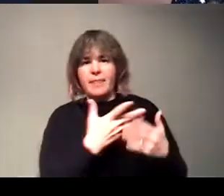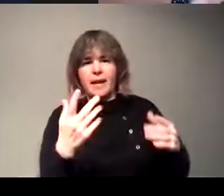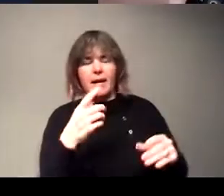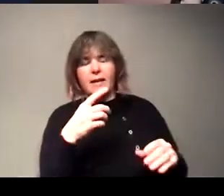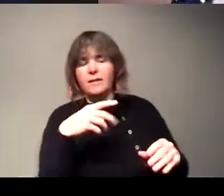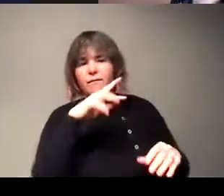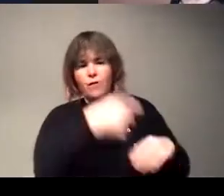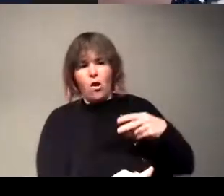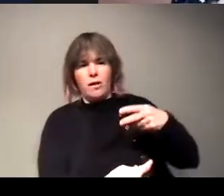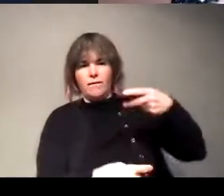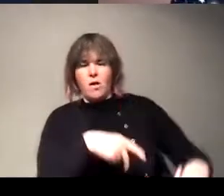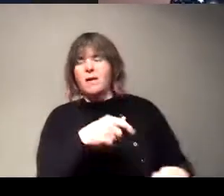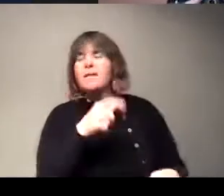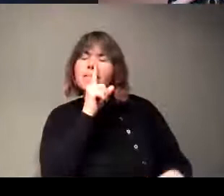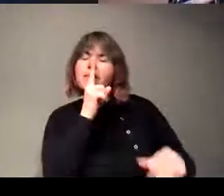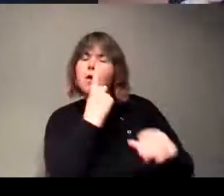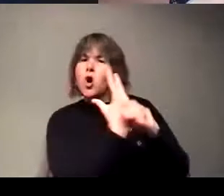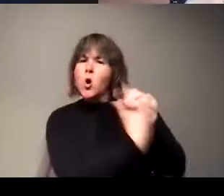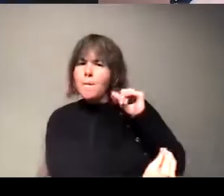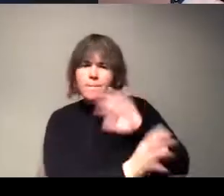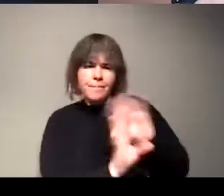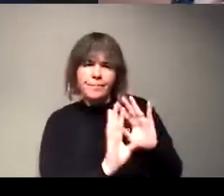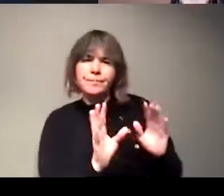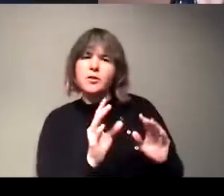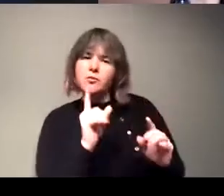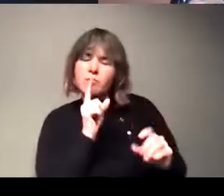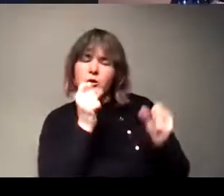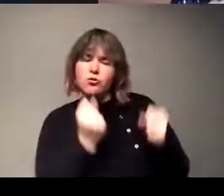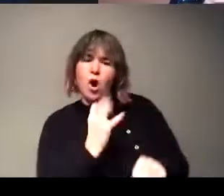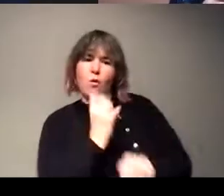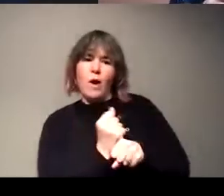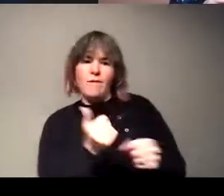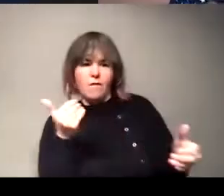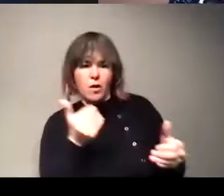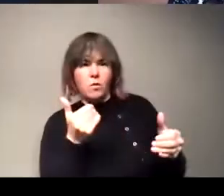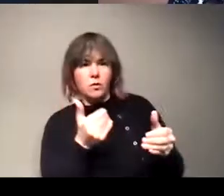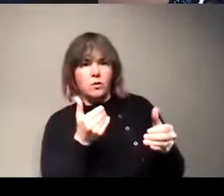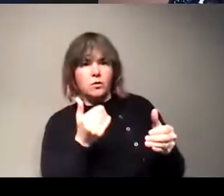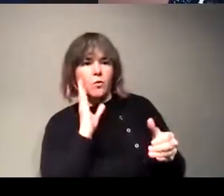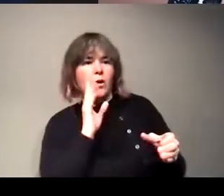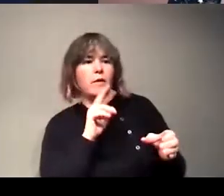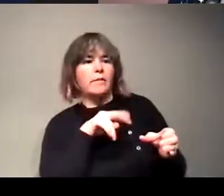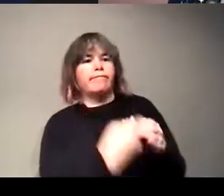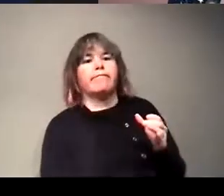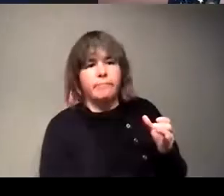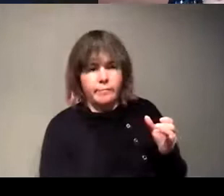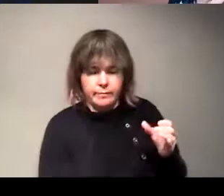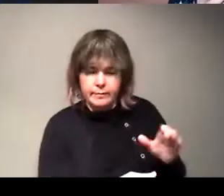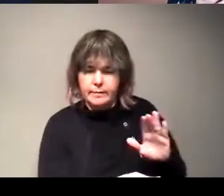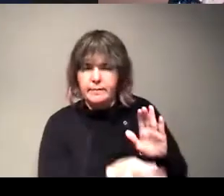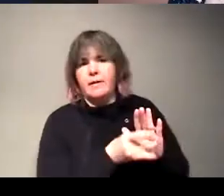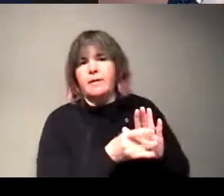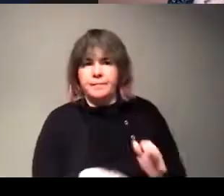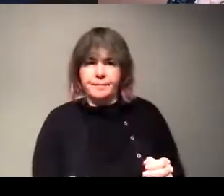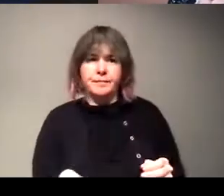things in, they don't have that kind of thing, but it's just like super strong gravity where if you get close enough, you like fall in and get stuck. Things